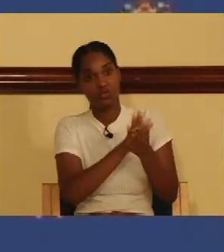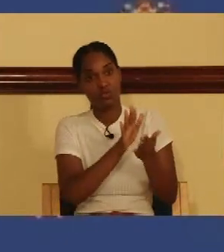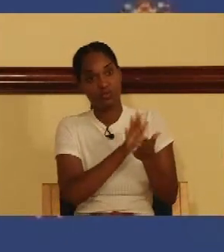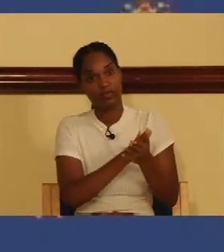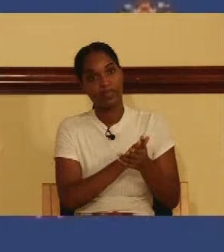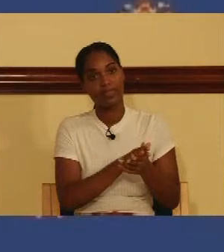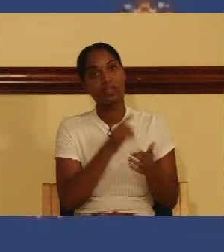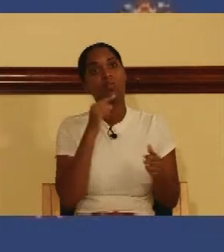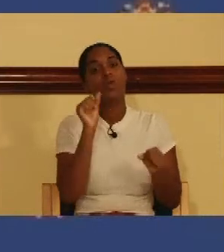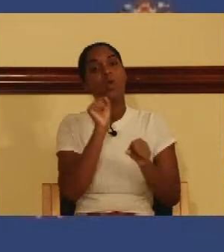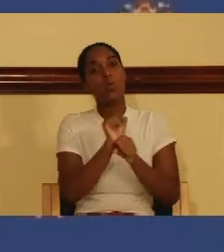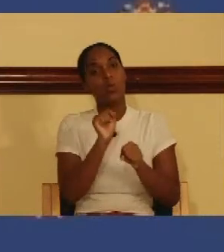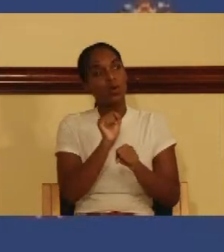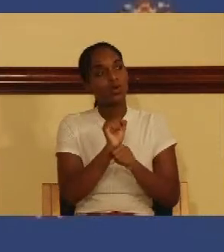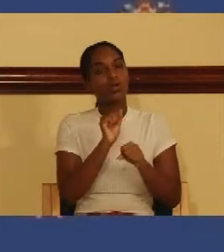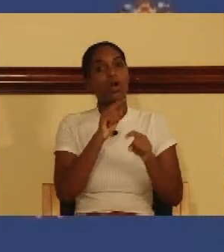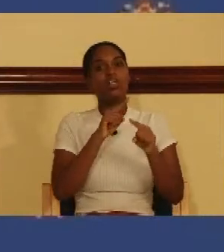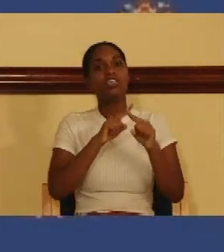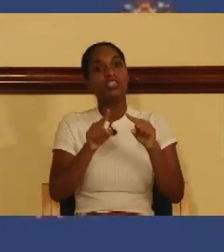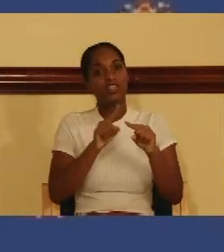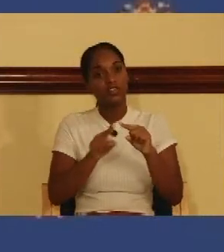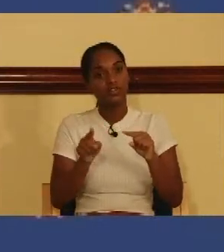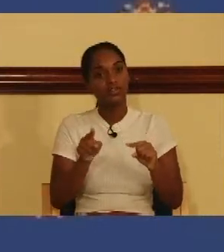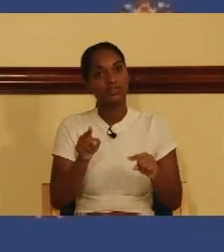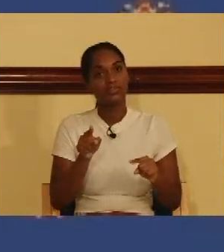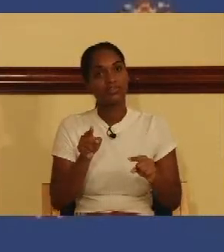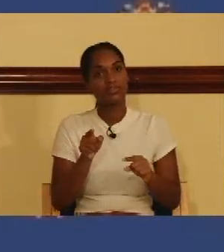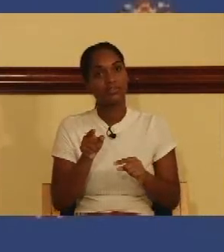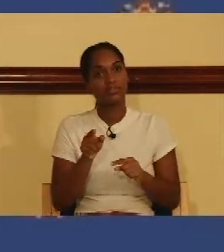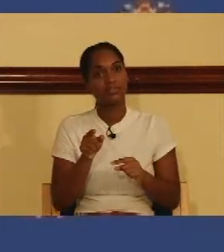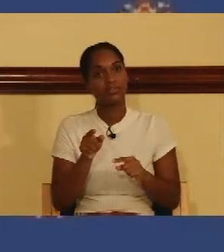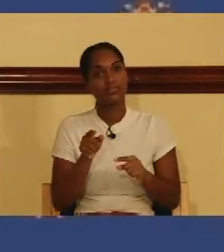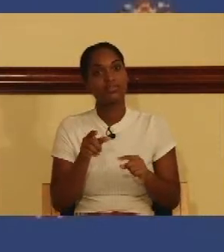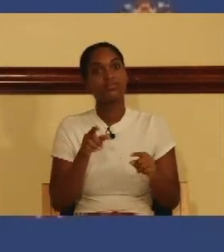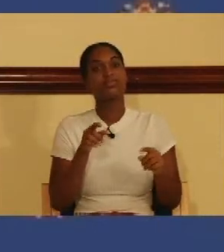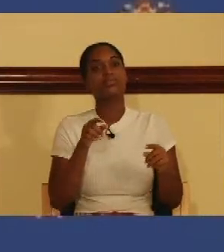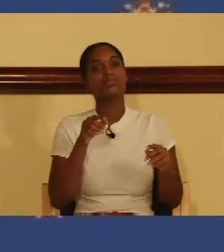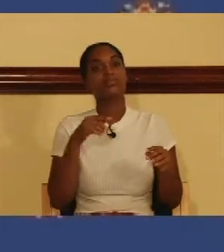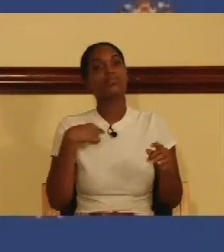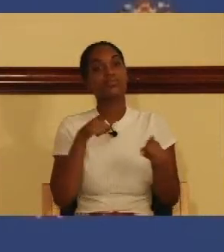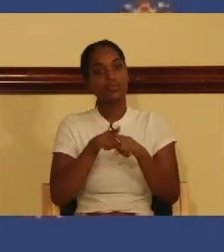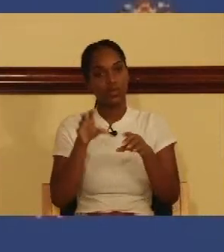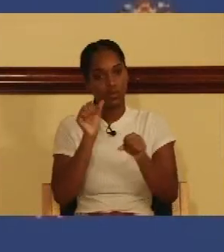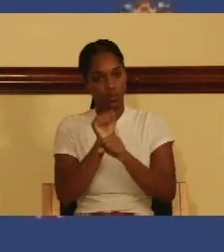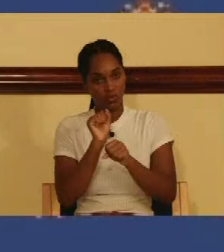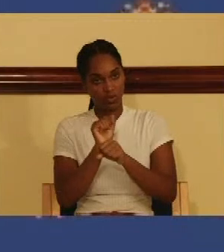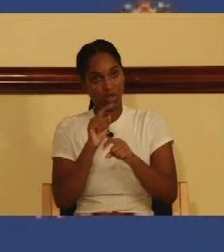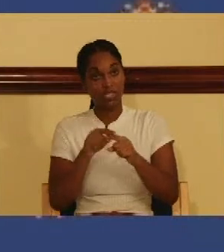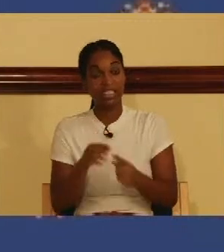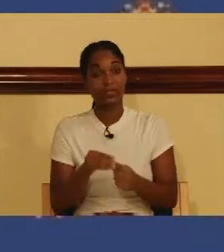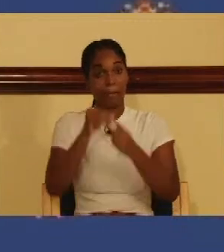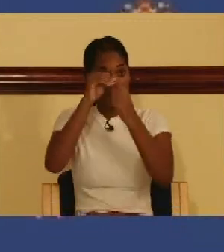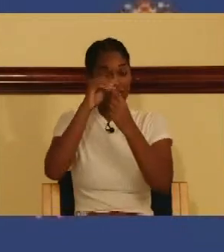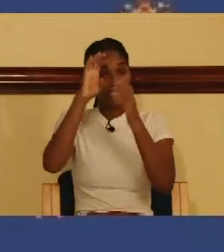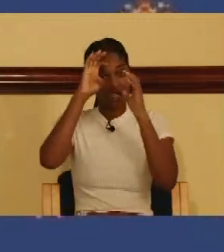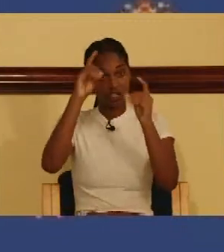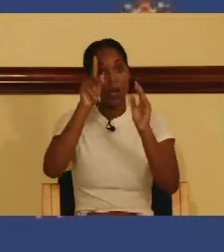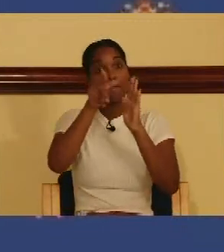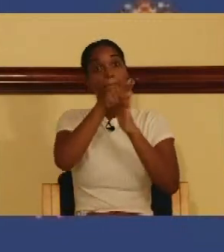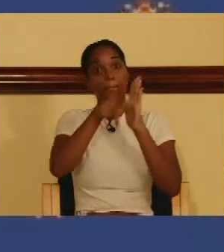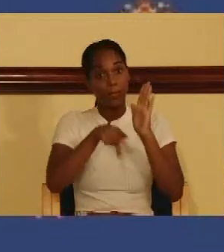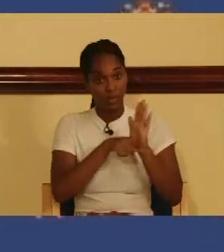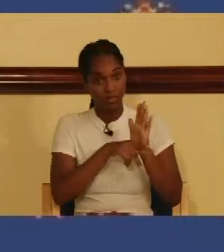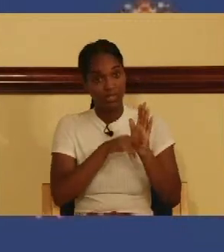been working on the various pieces, right? And we also have been working on a special education policy, which